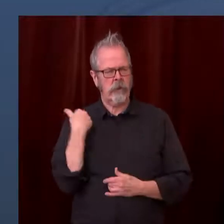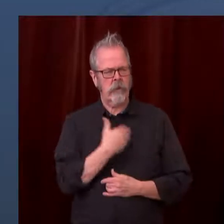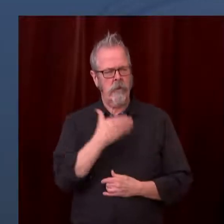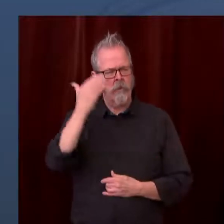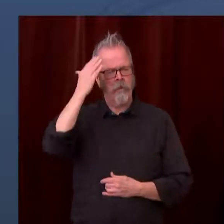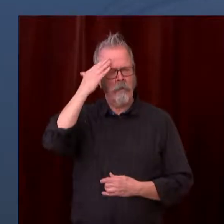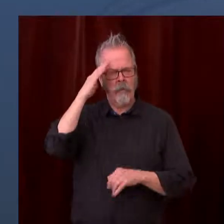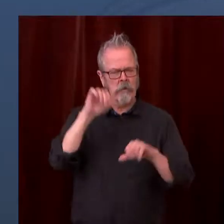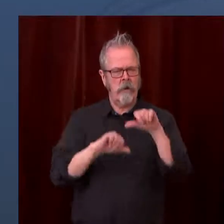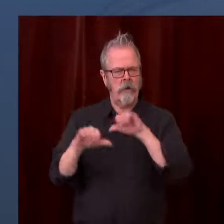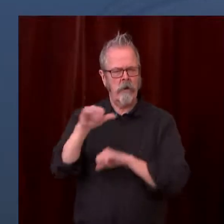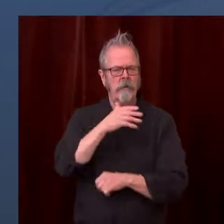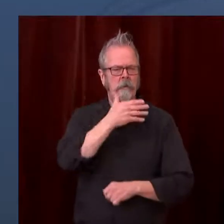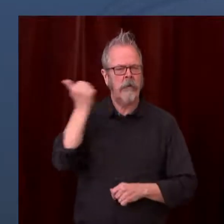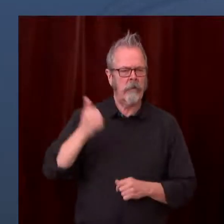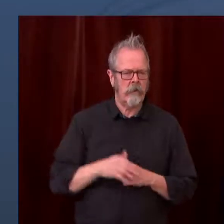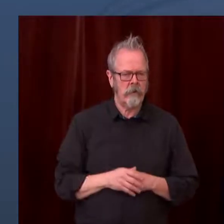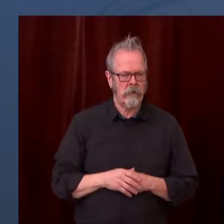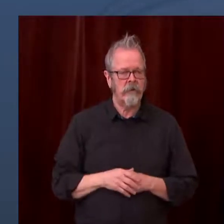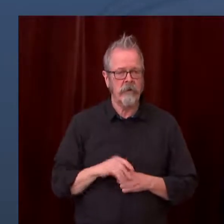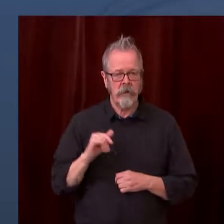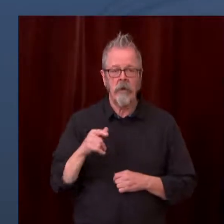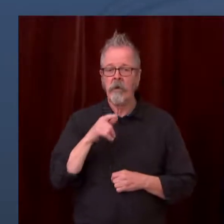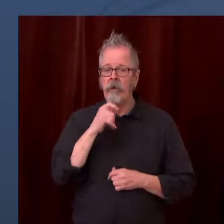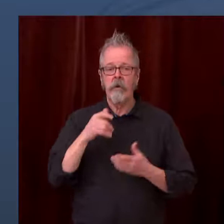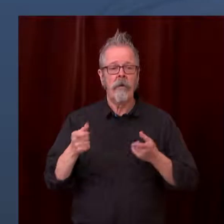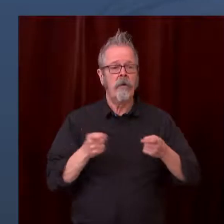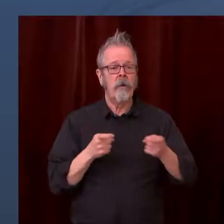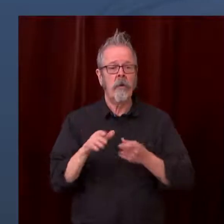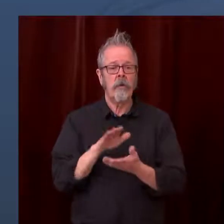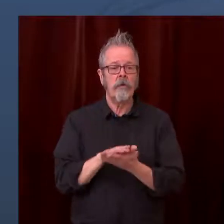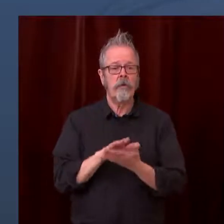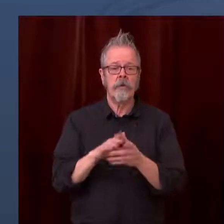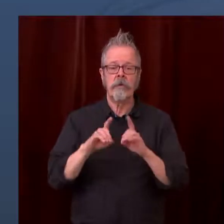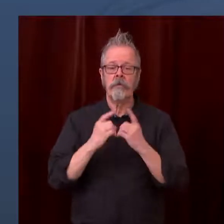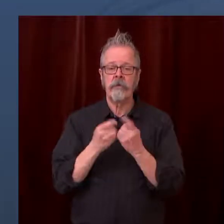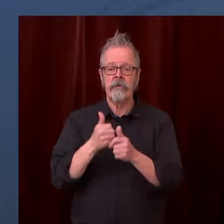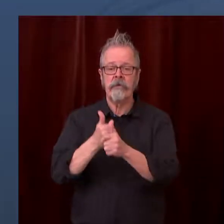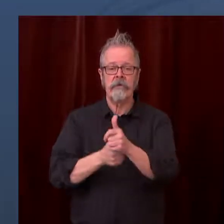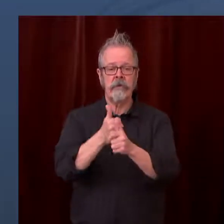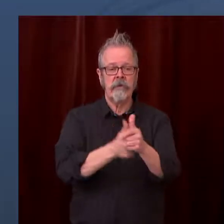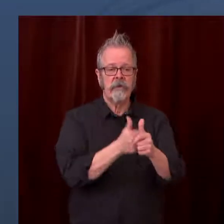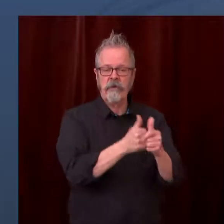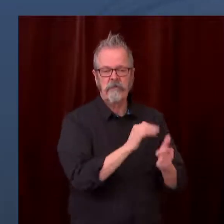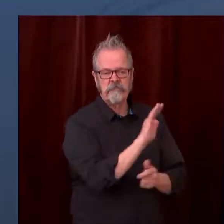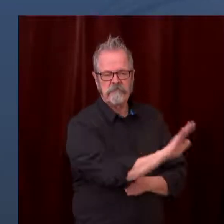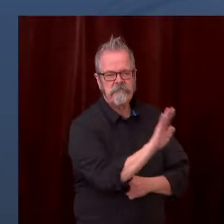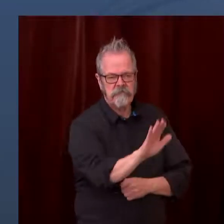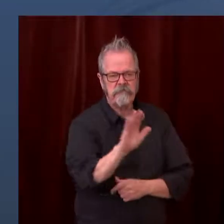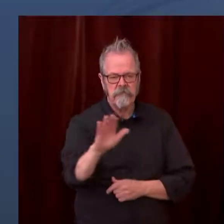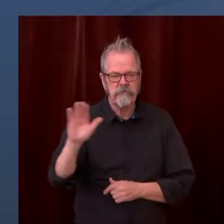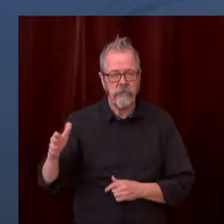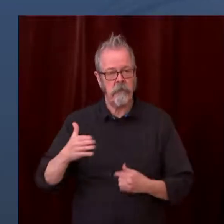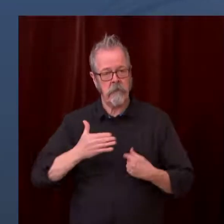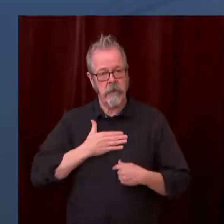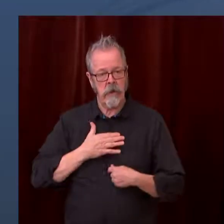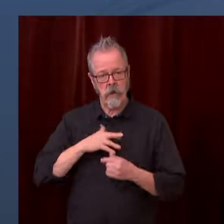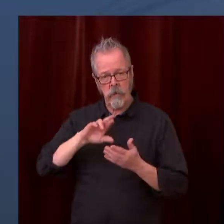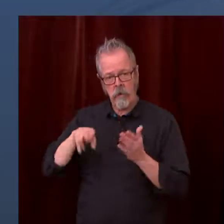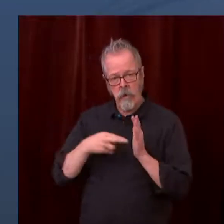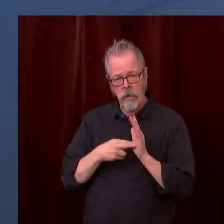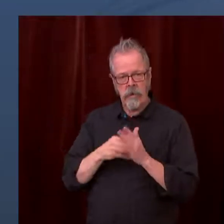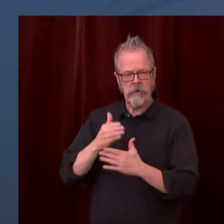by and large, is to share information with the larger community. And the information I'm sharing with you, I